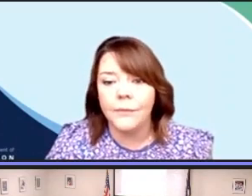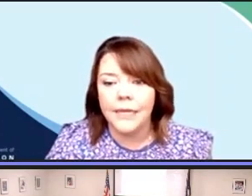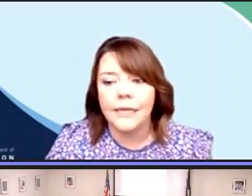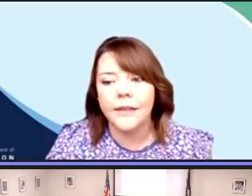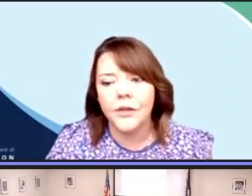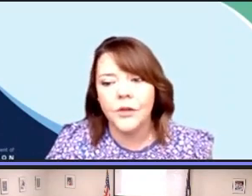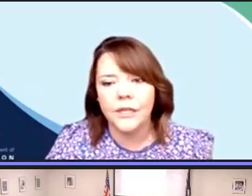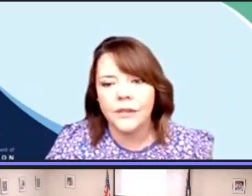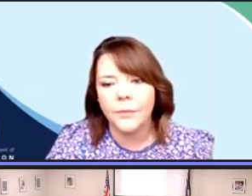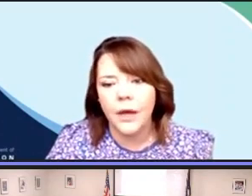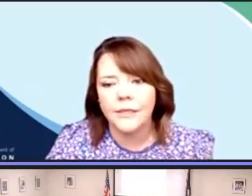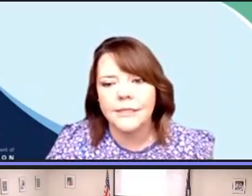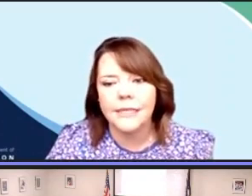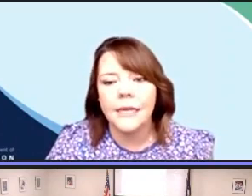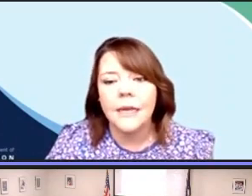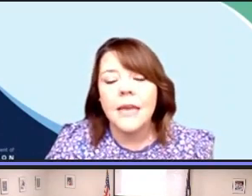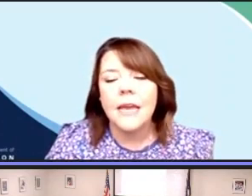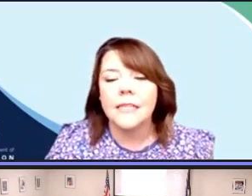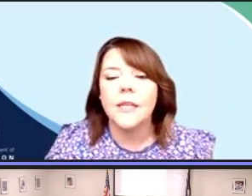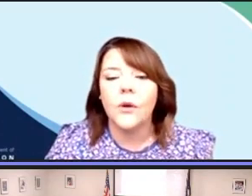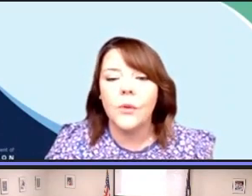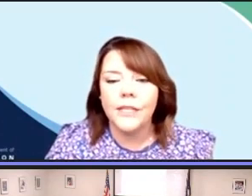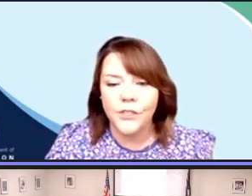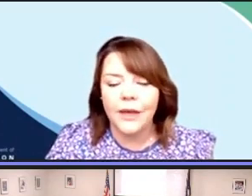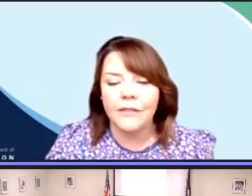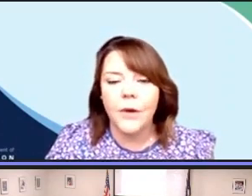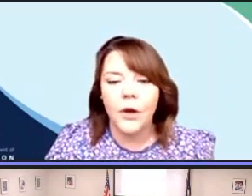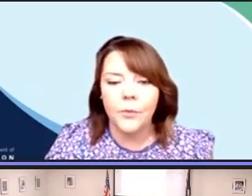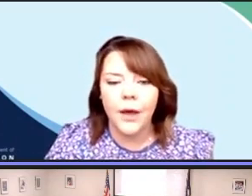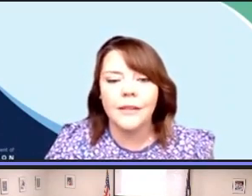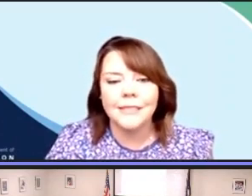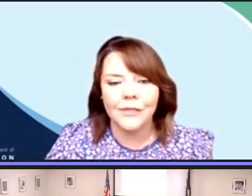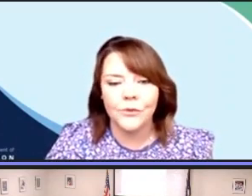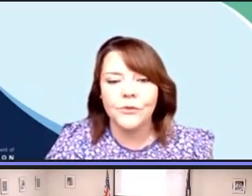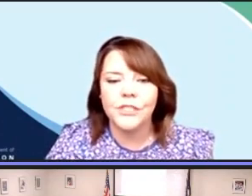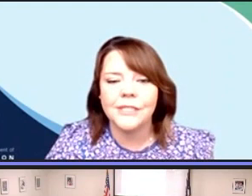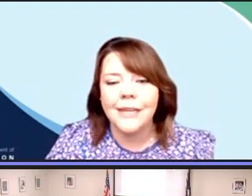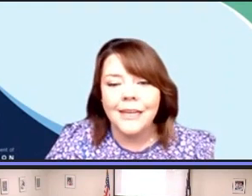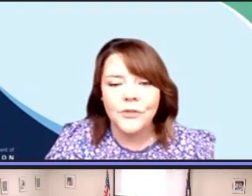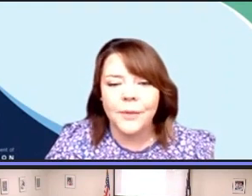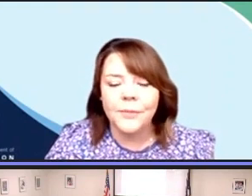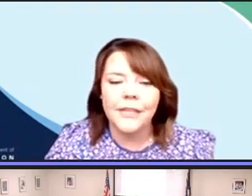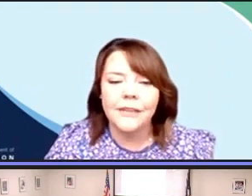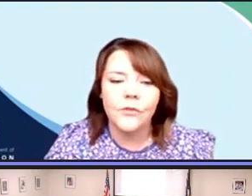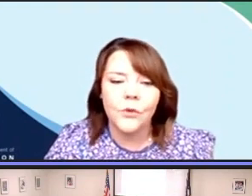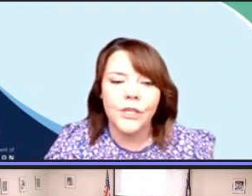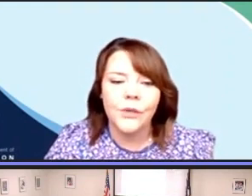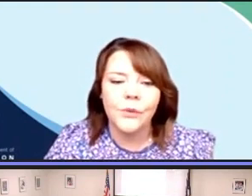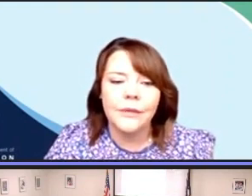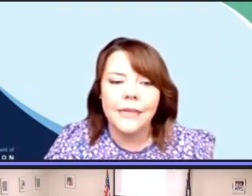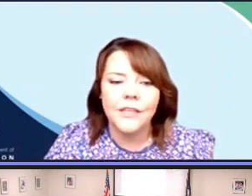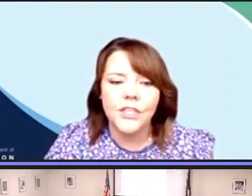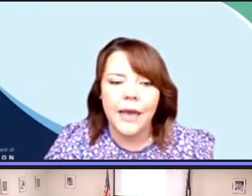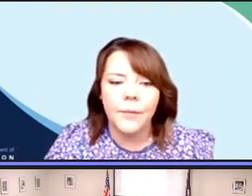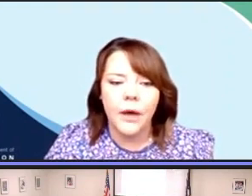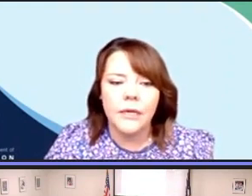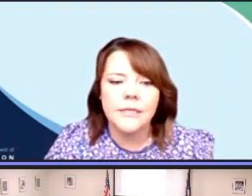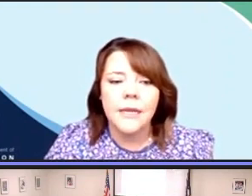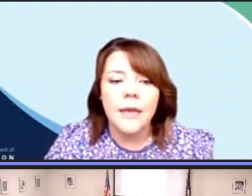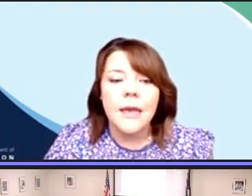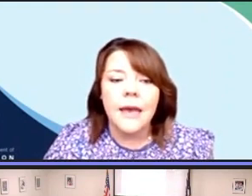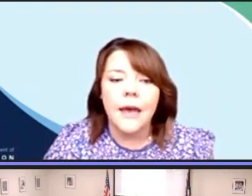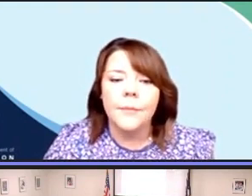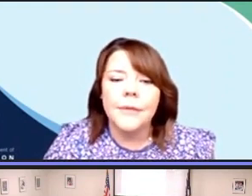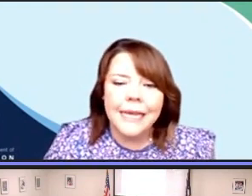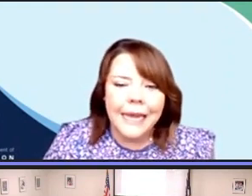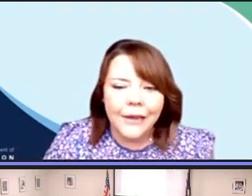process of amending their curriculum policy. And so we do have a model policy. Ruth just dropped the link for you in the chat